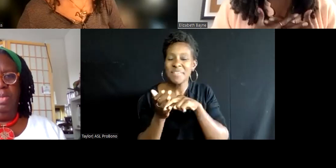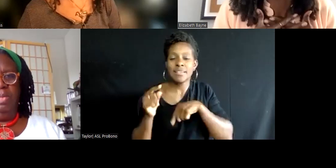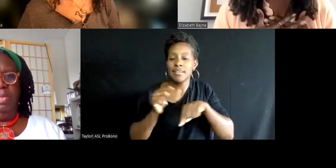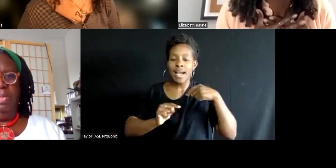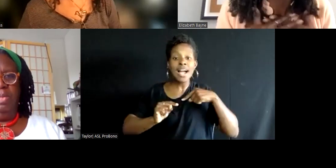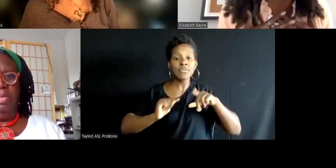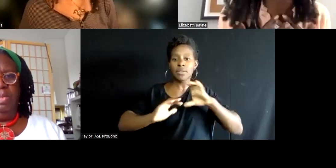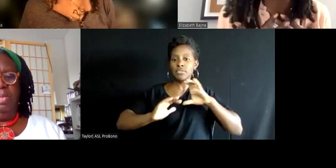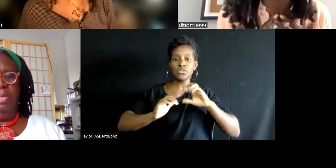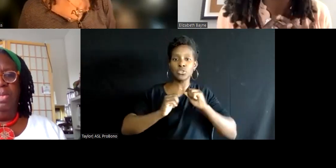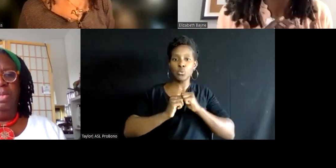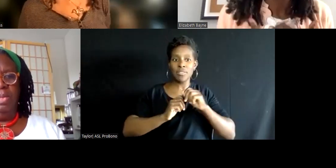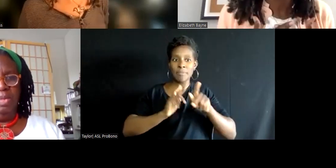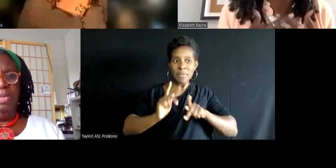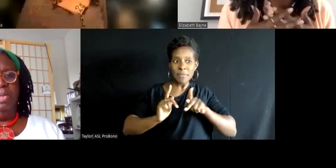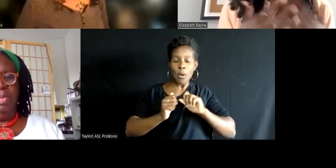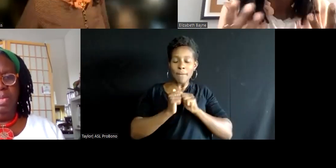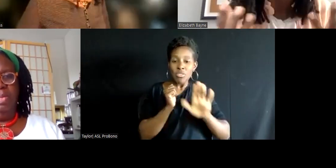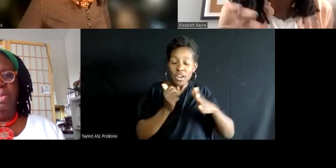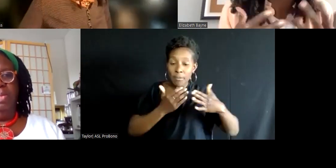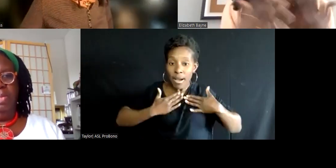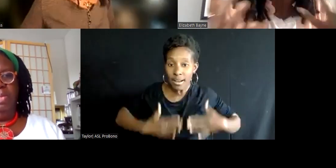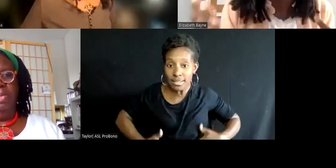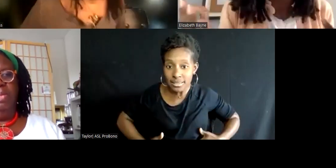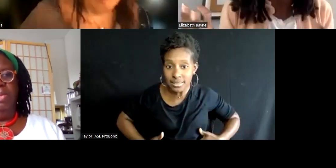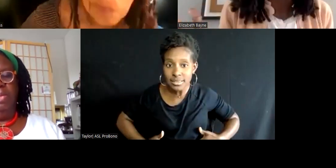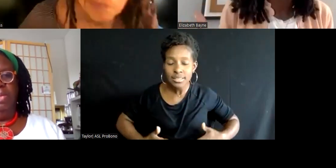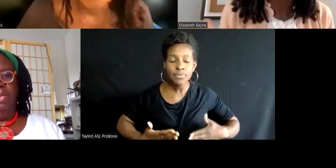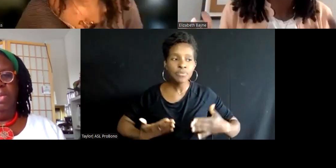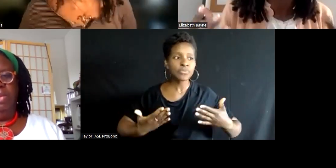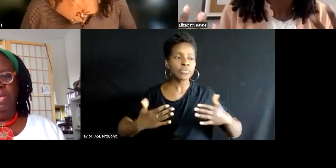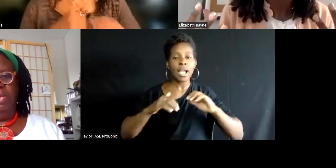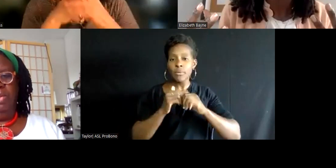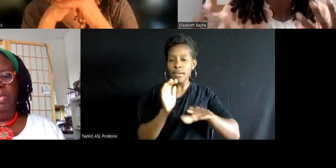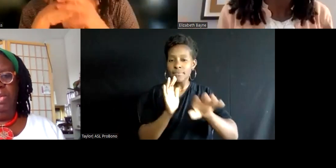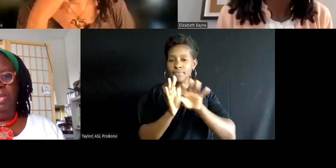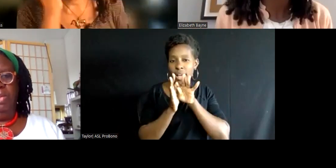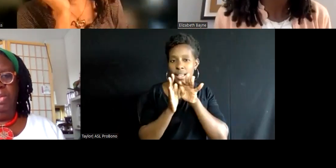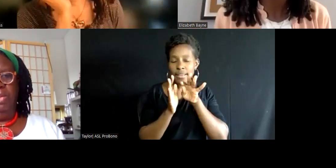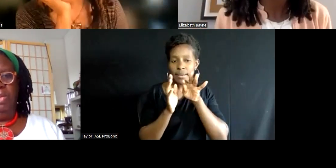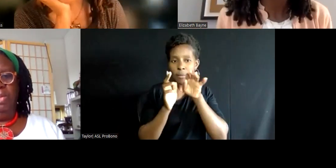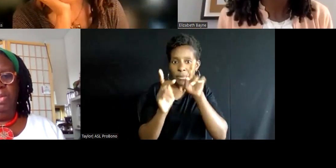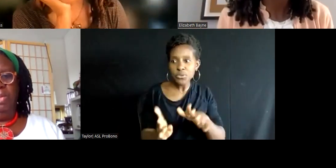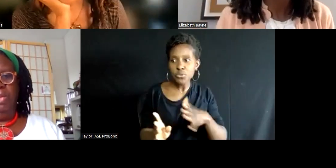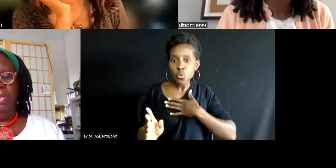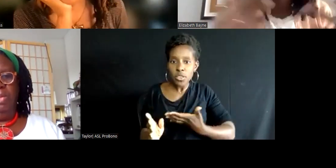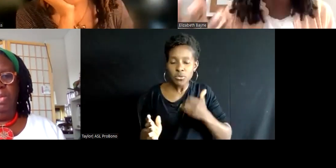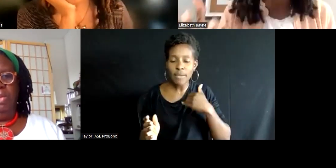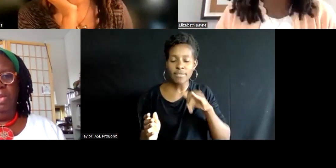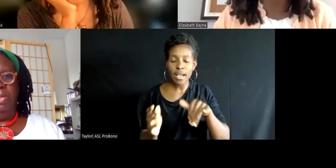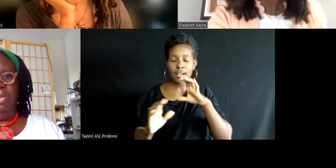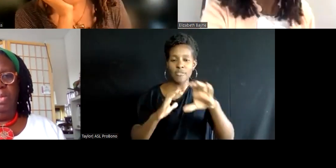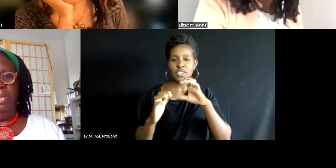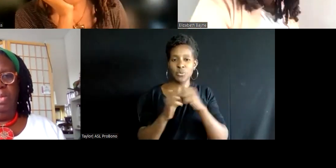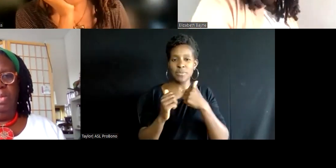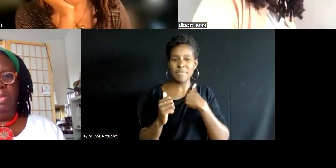their bodies. And how am I going to find someone who's willing to have that conversation with me? I can't just go on the street and